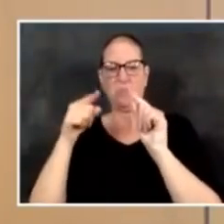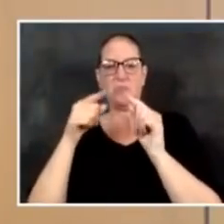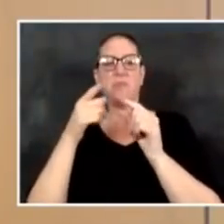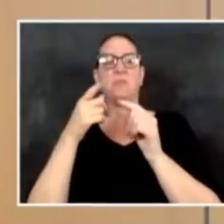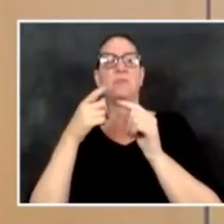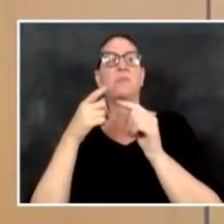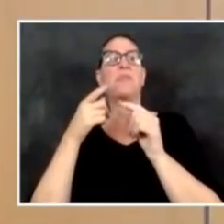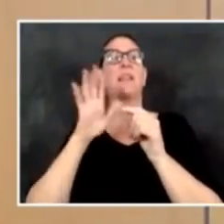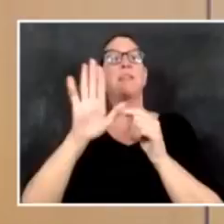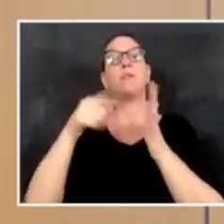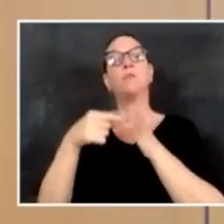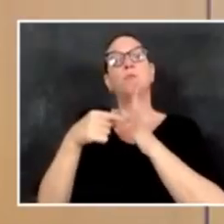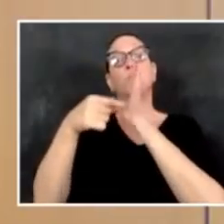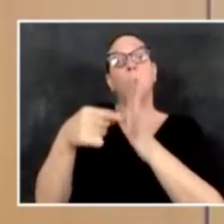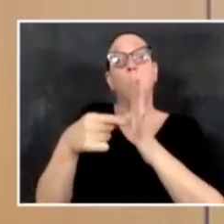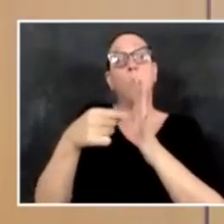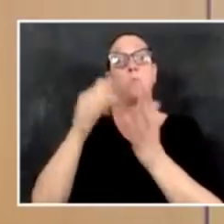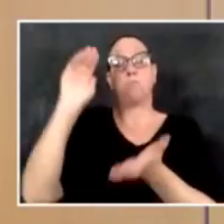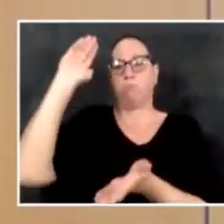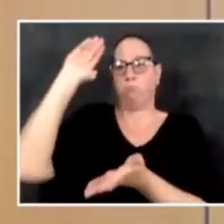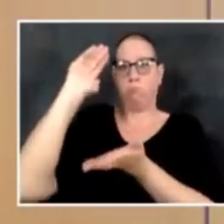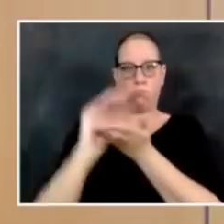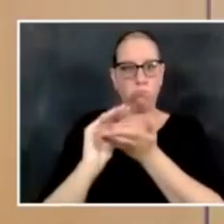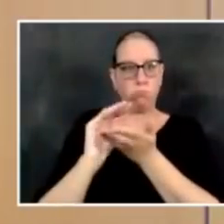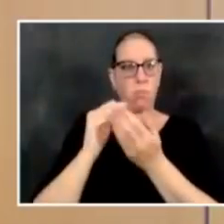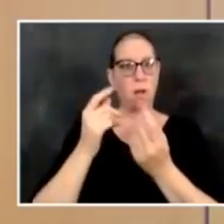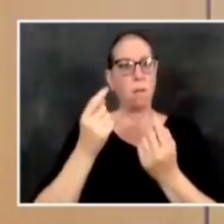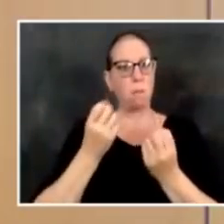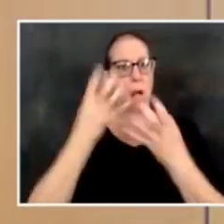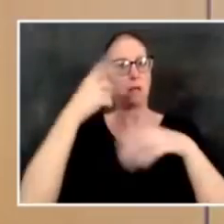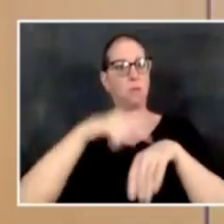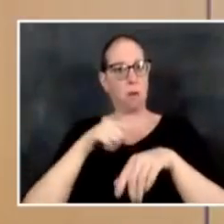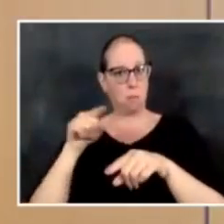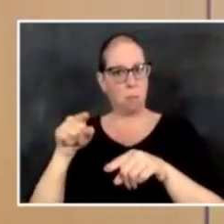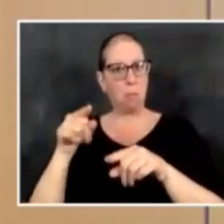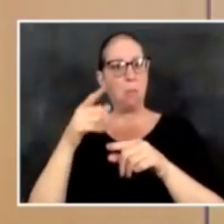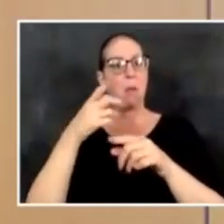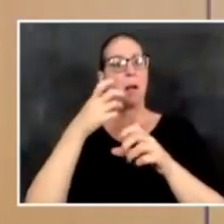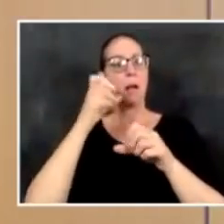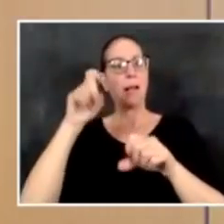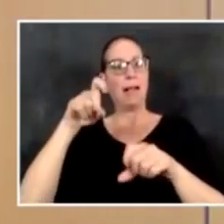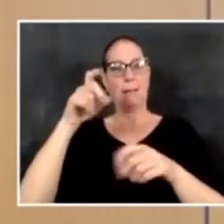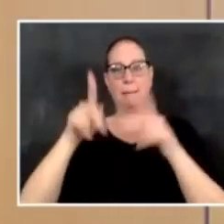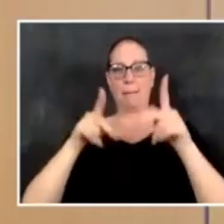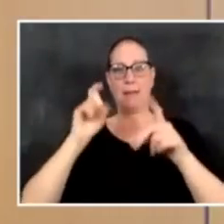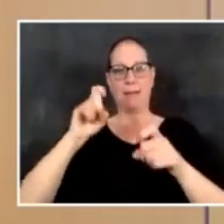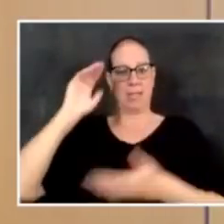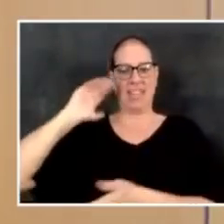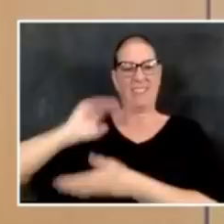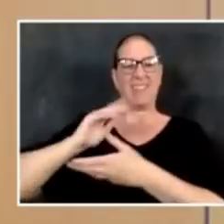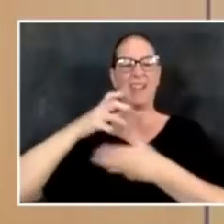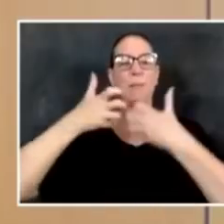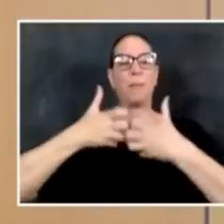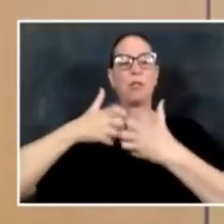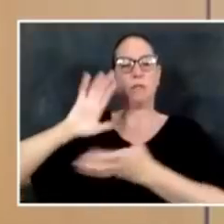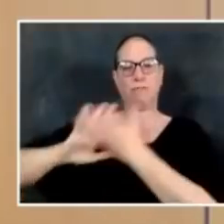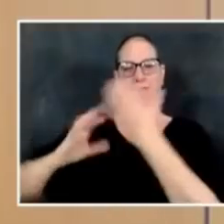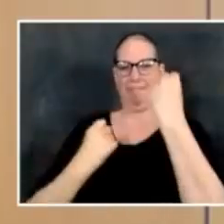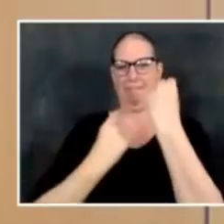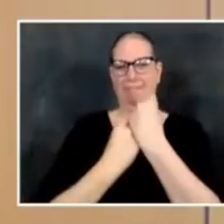And so I think with time and with more studies, we will be able to better